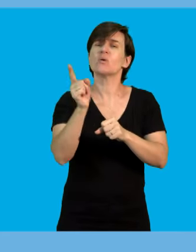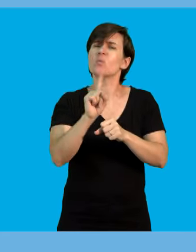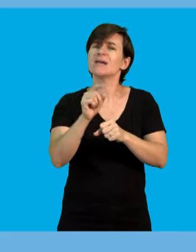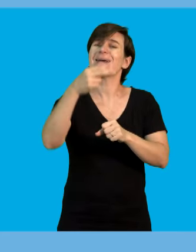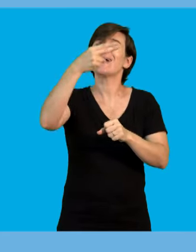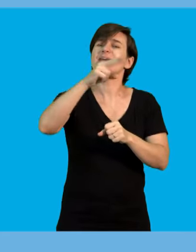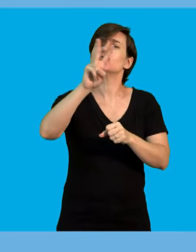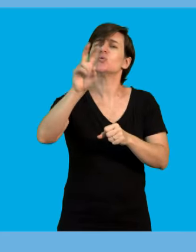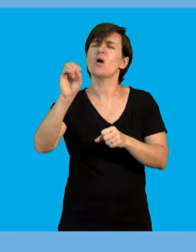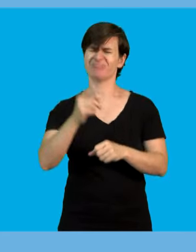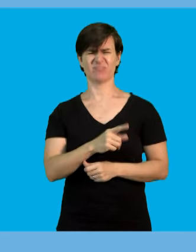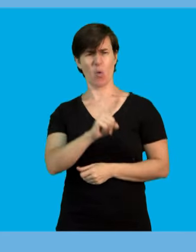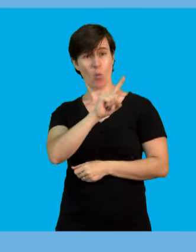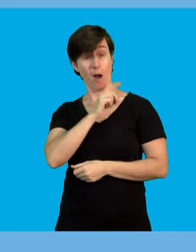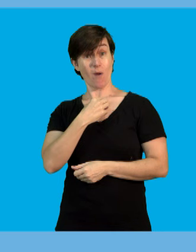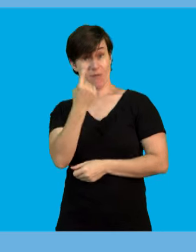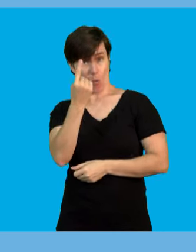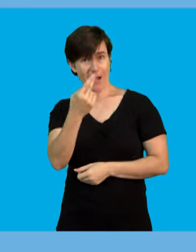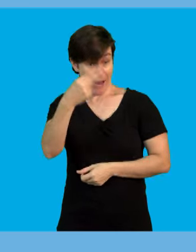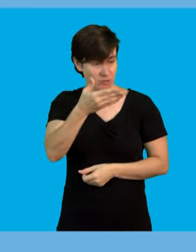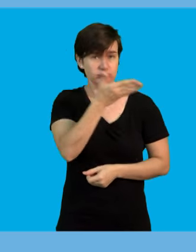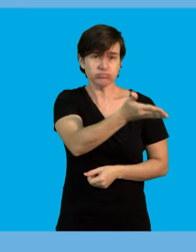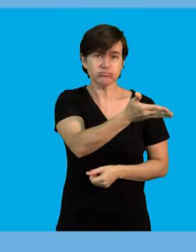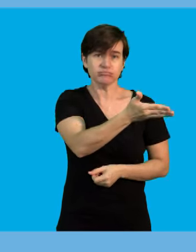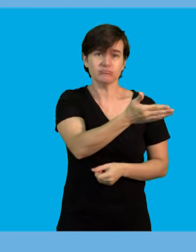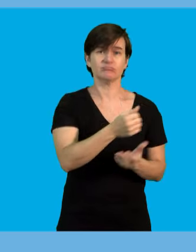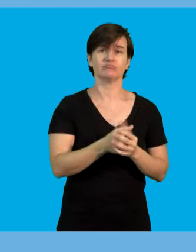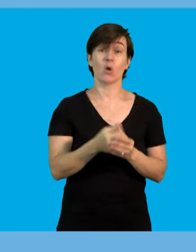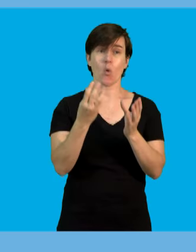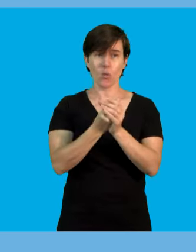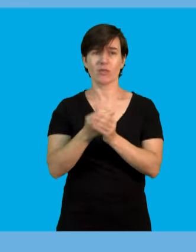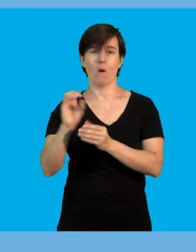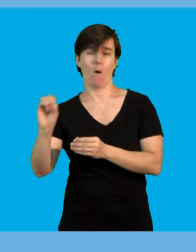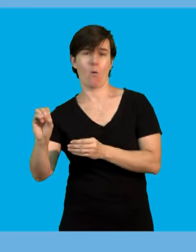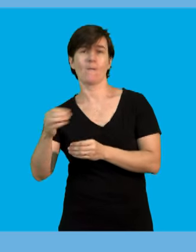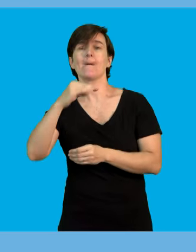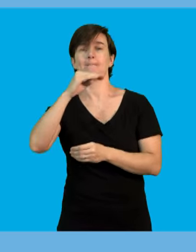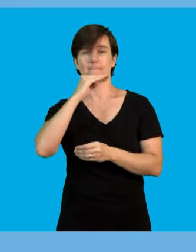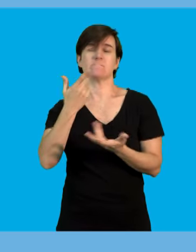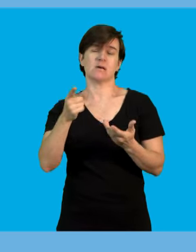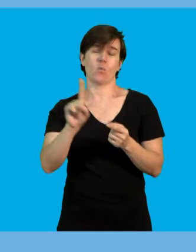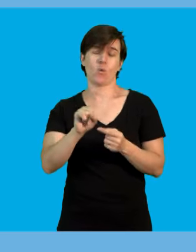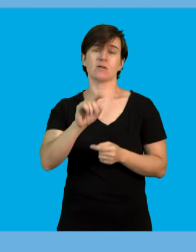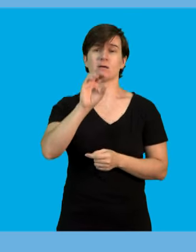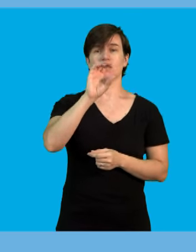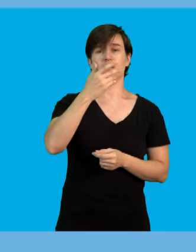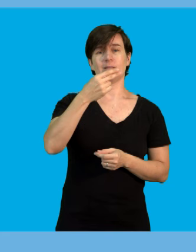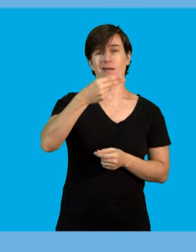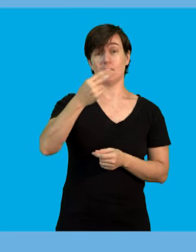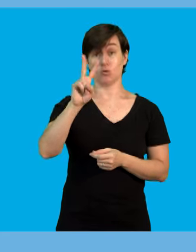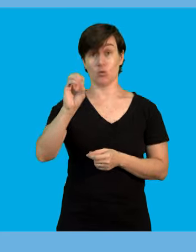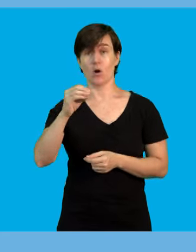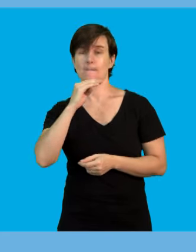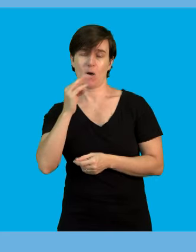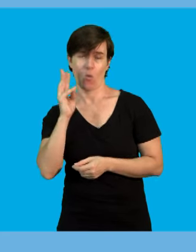Why is that? Because we have one H there and another H there, so that's two H's, and together with that O to form H2O. Then